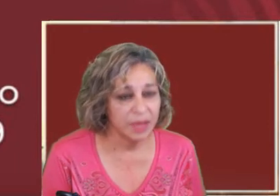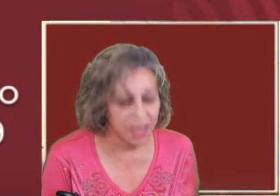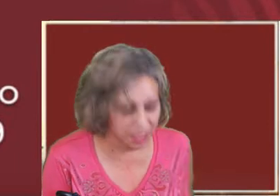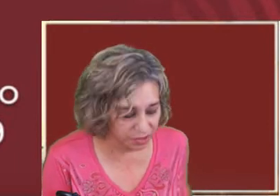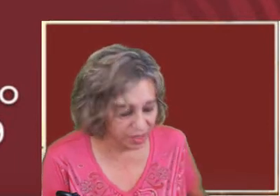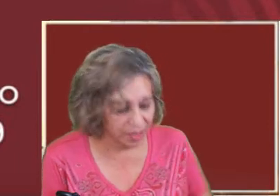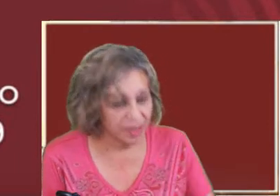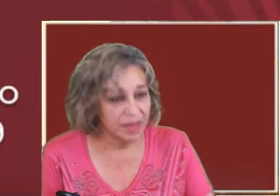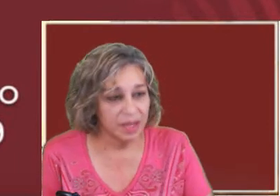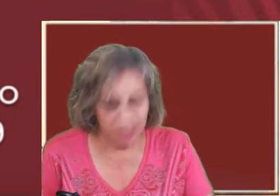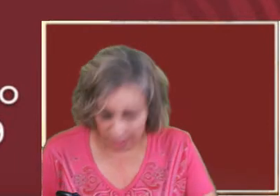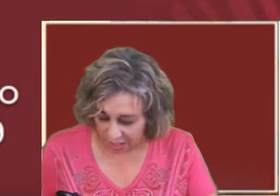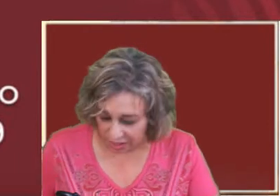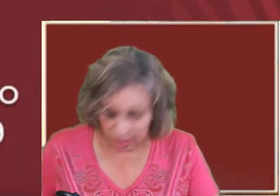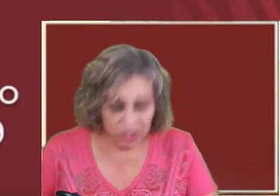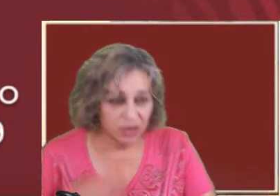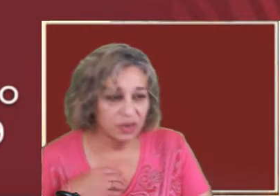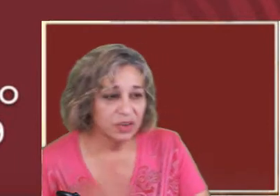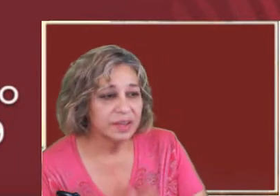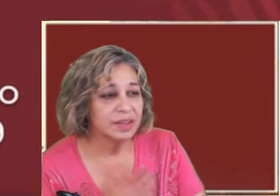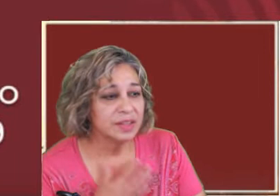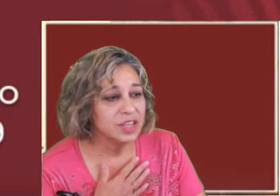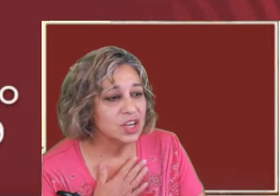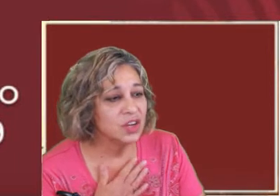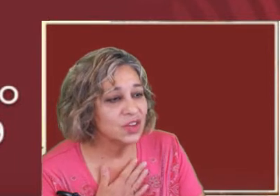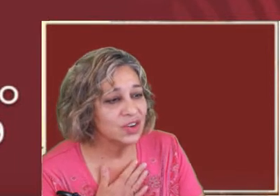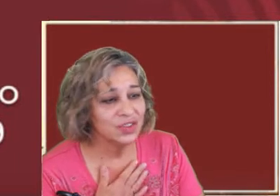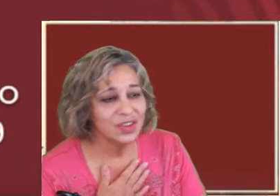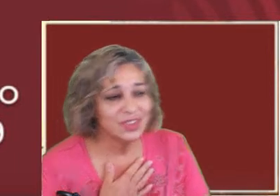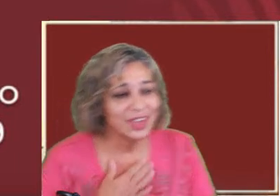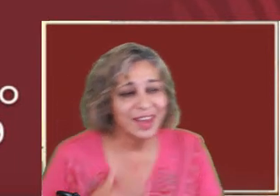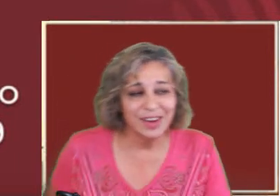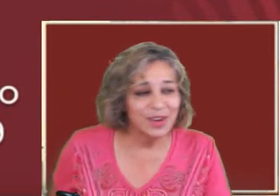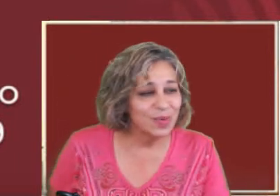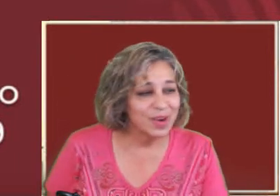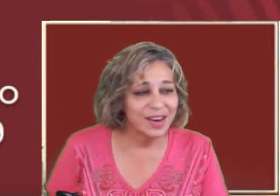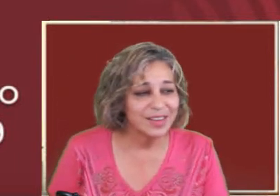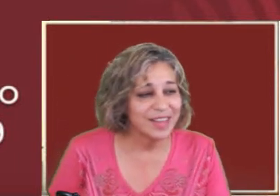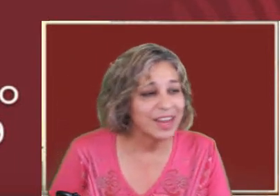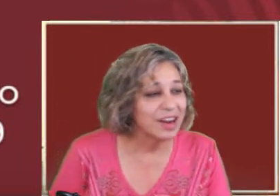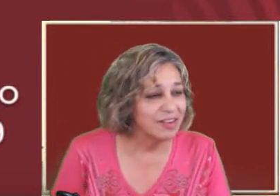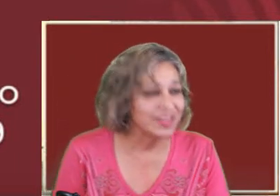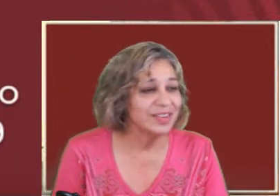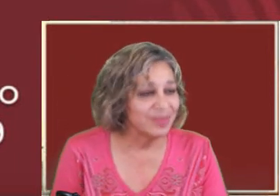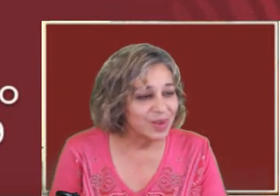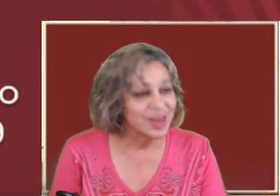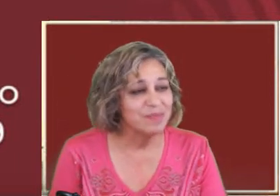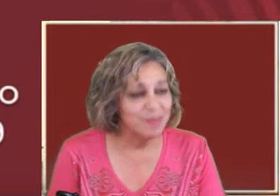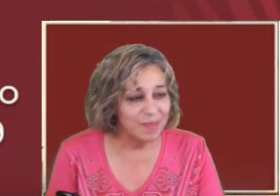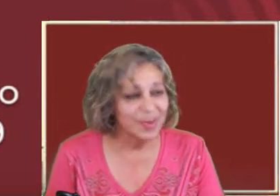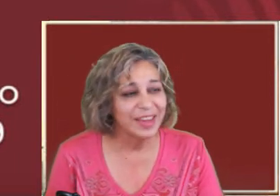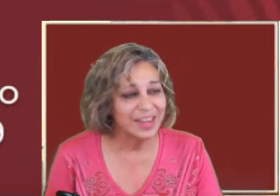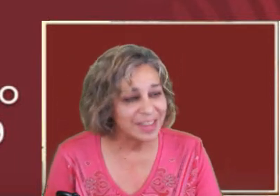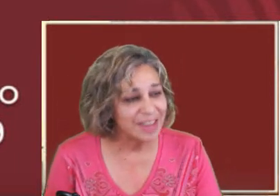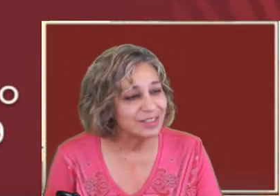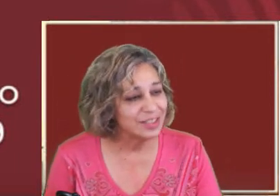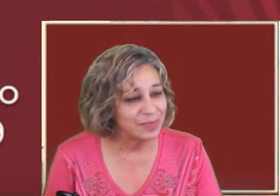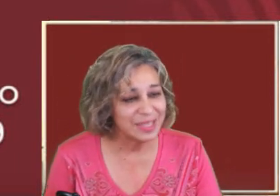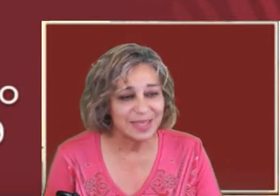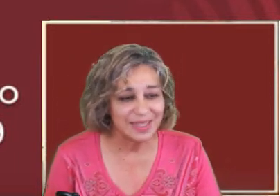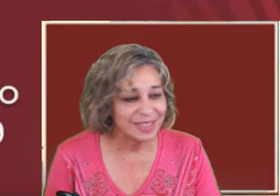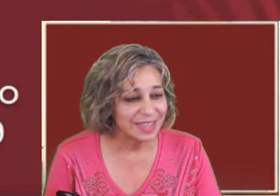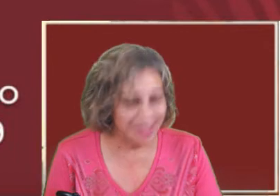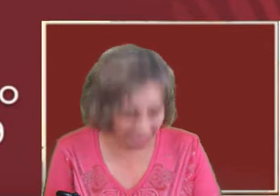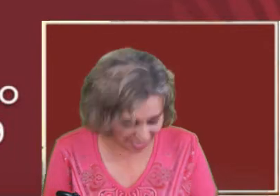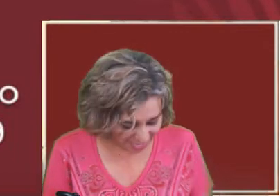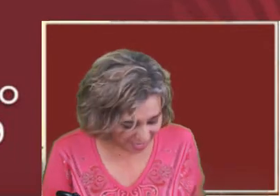the country. So, you know, they're saying, you know, we're going to take care of it. We're going to get down to